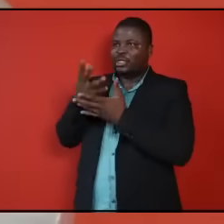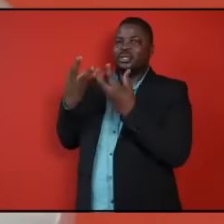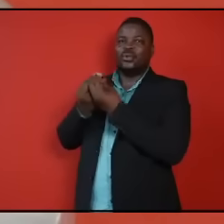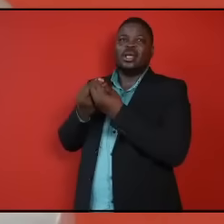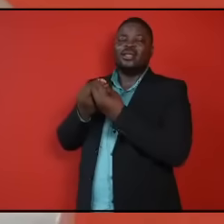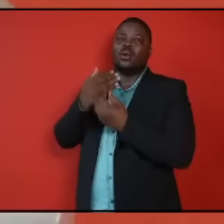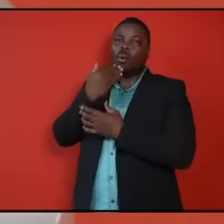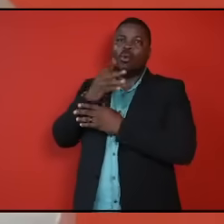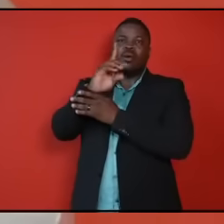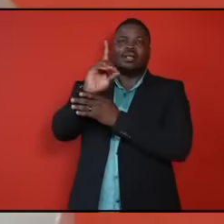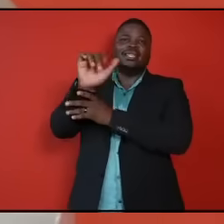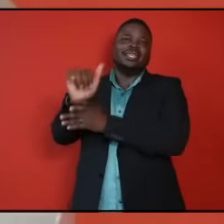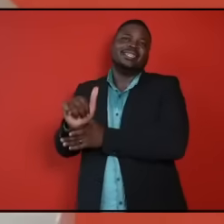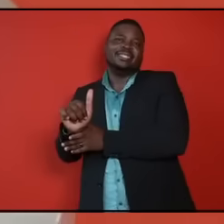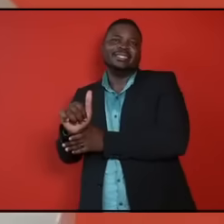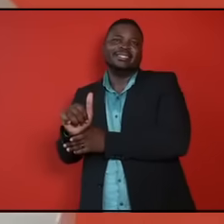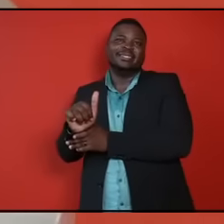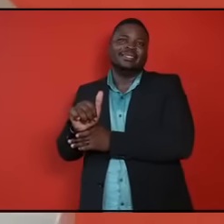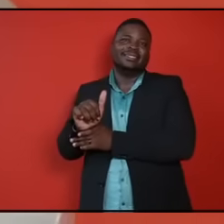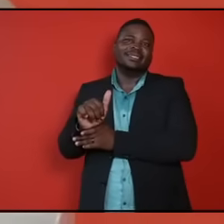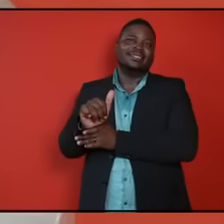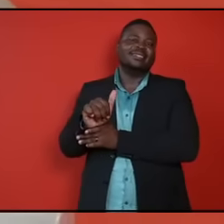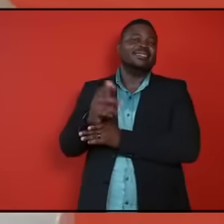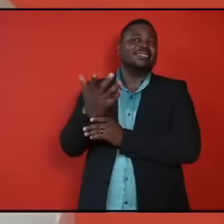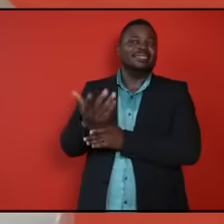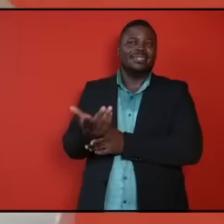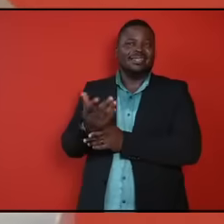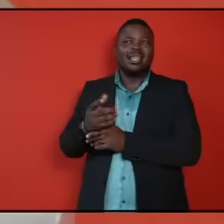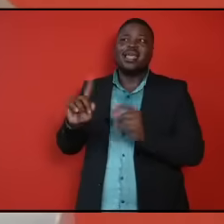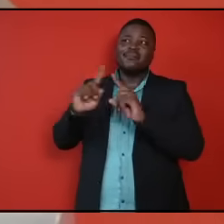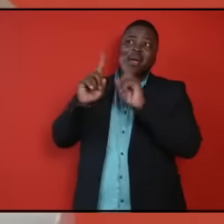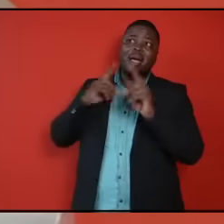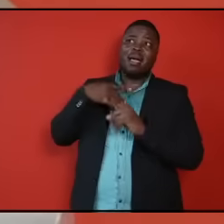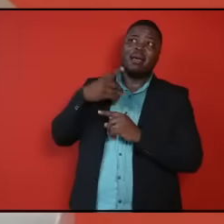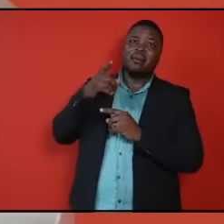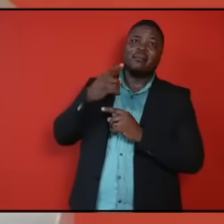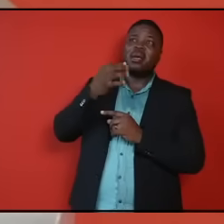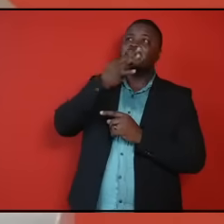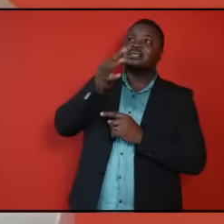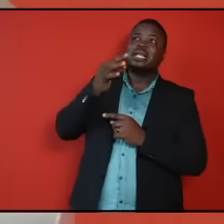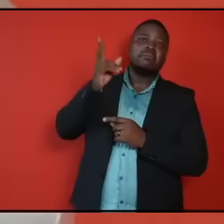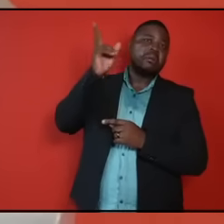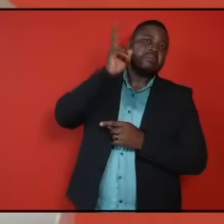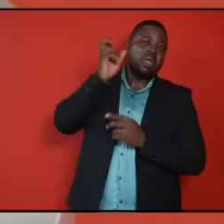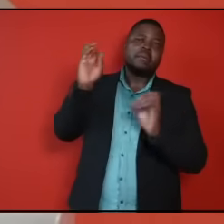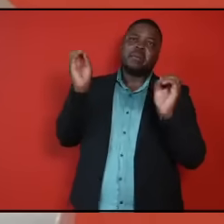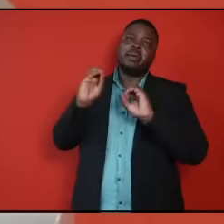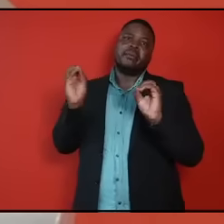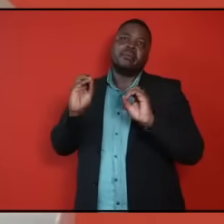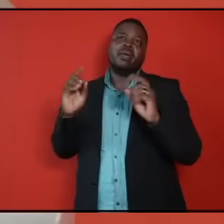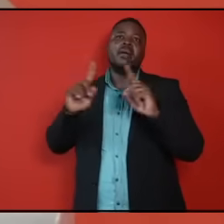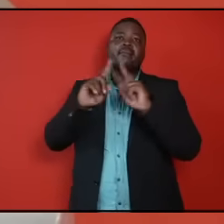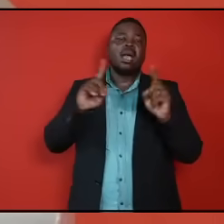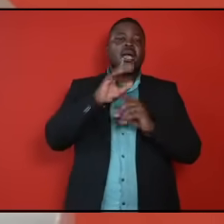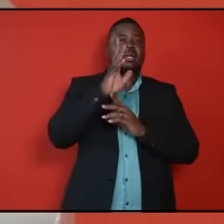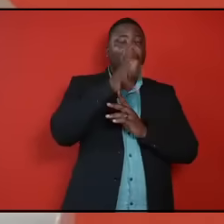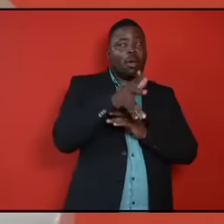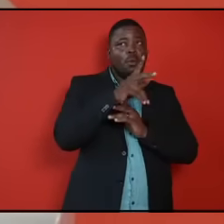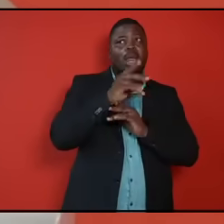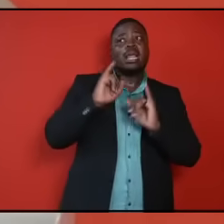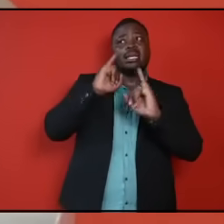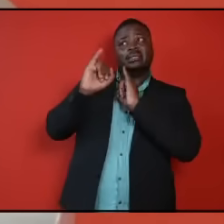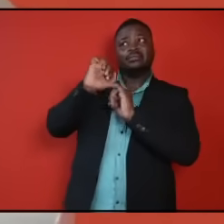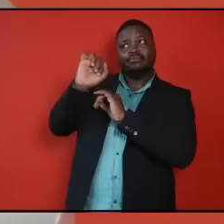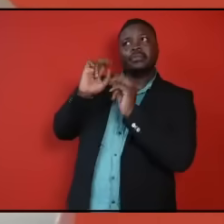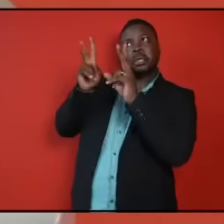DA. I don't know what Leboha Maile said. I didn't hear his interview. I will check it after here. But